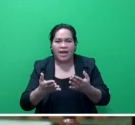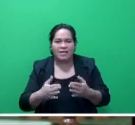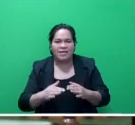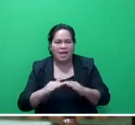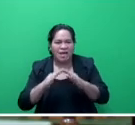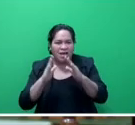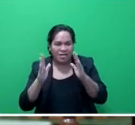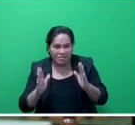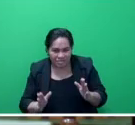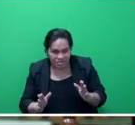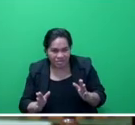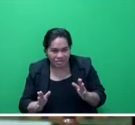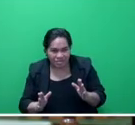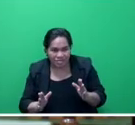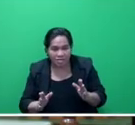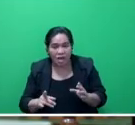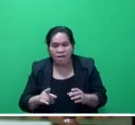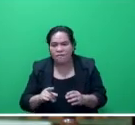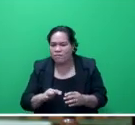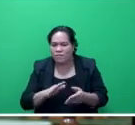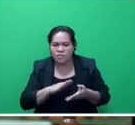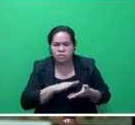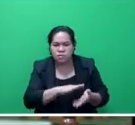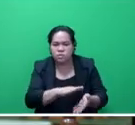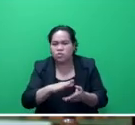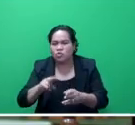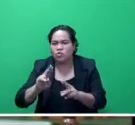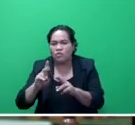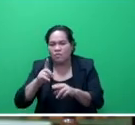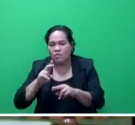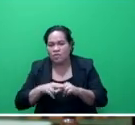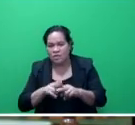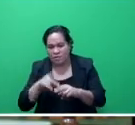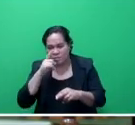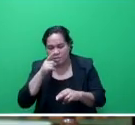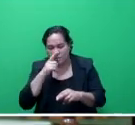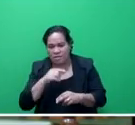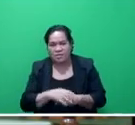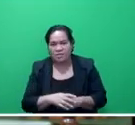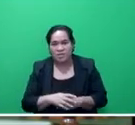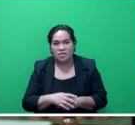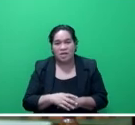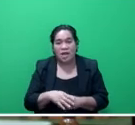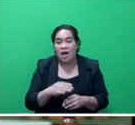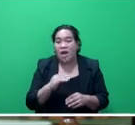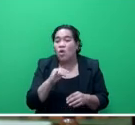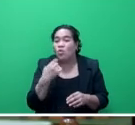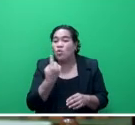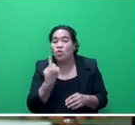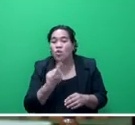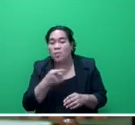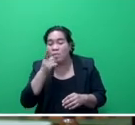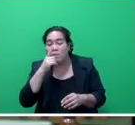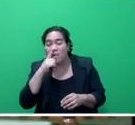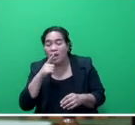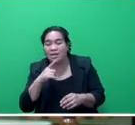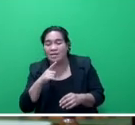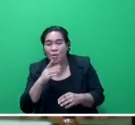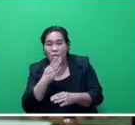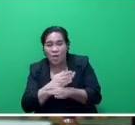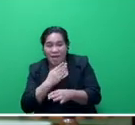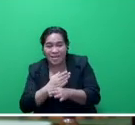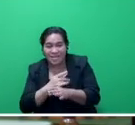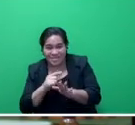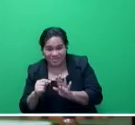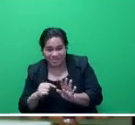We'll continue to provide household packs for Fijians who, upon the Ministry of Health and Medical Services, have gone into isolation after testing positive or